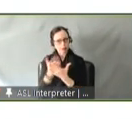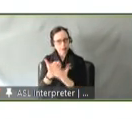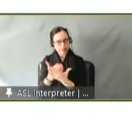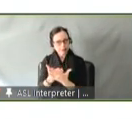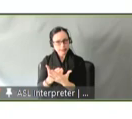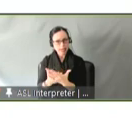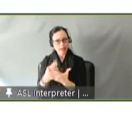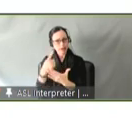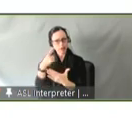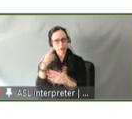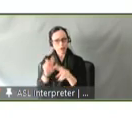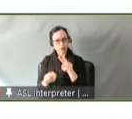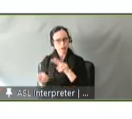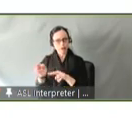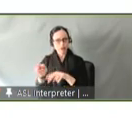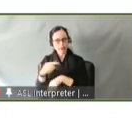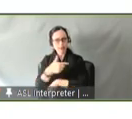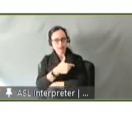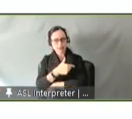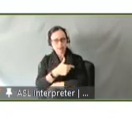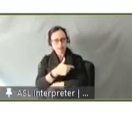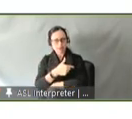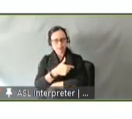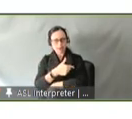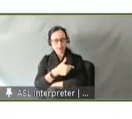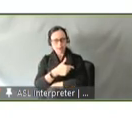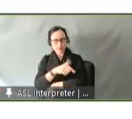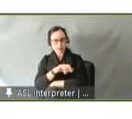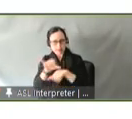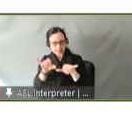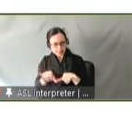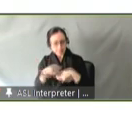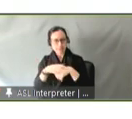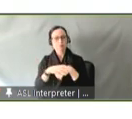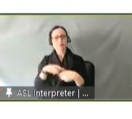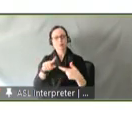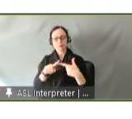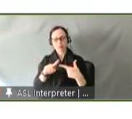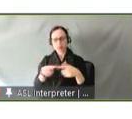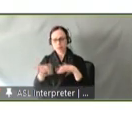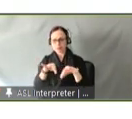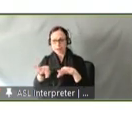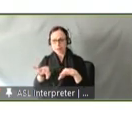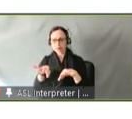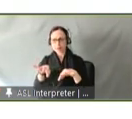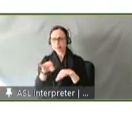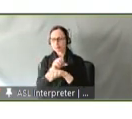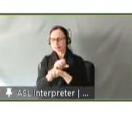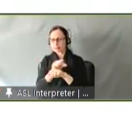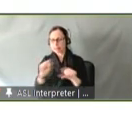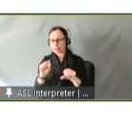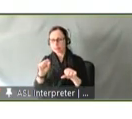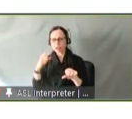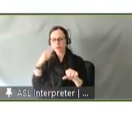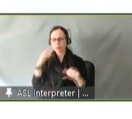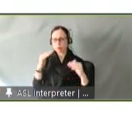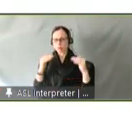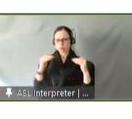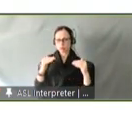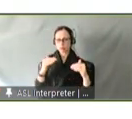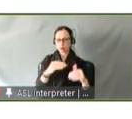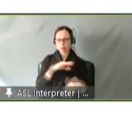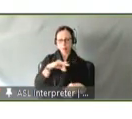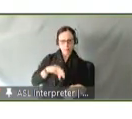vaccine safety surveillance systems. Second, through the lens of defining vaccine safety as the balance of benefits and risks at